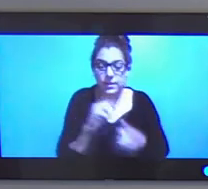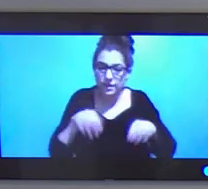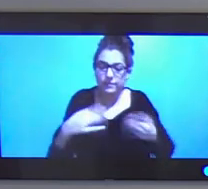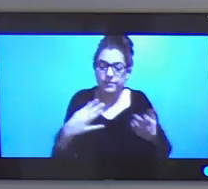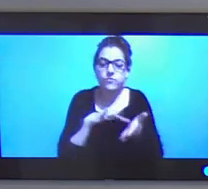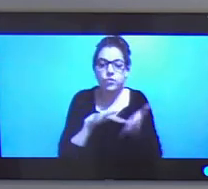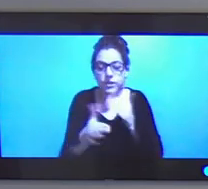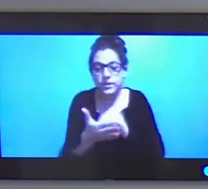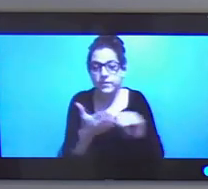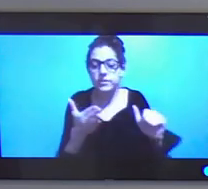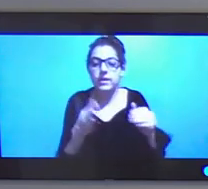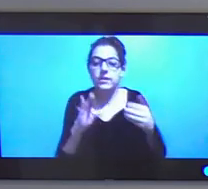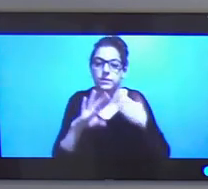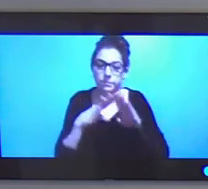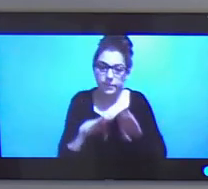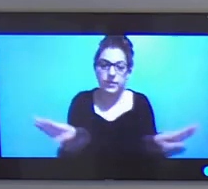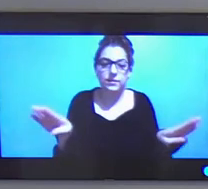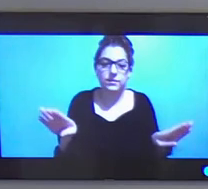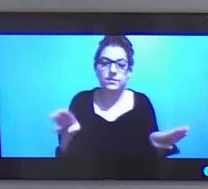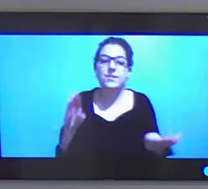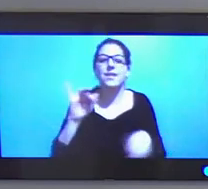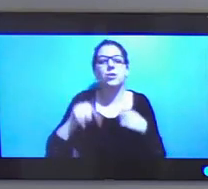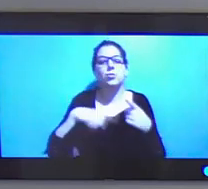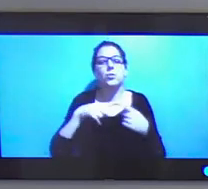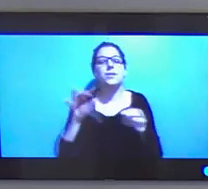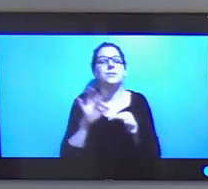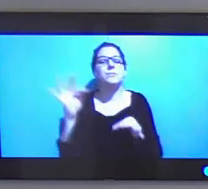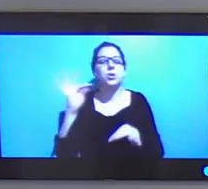peace. That's when the Spirit fills us